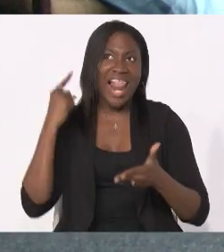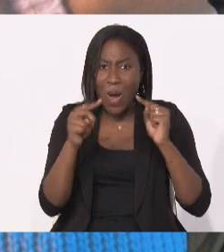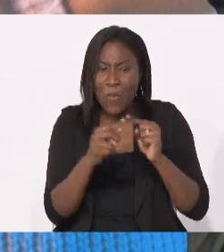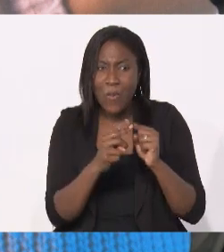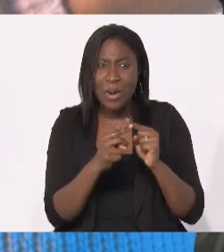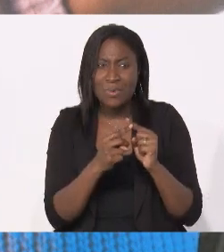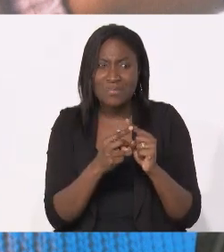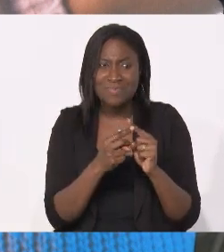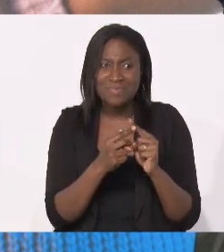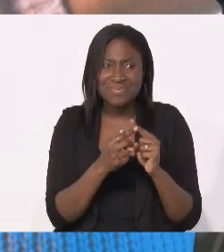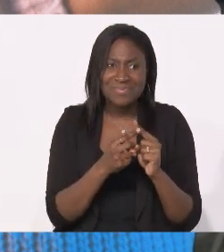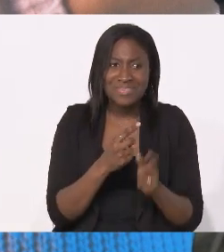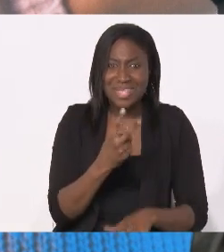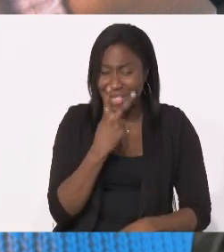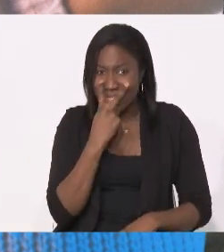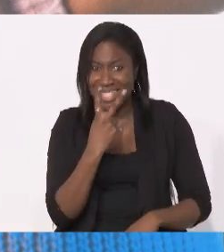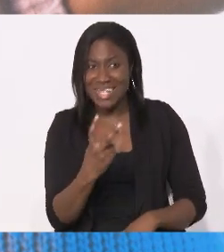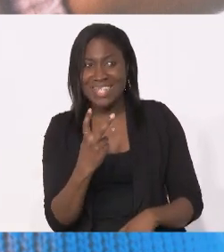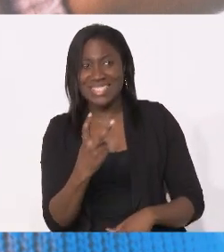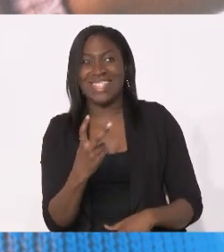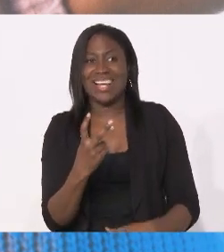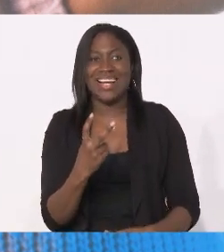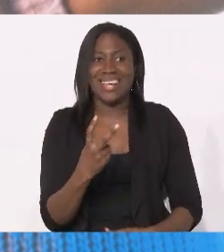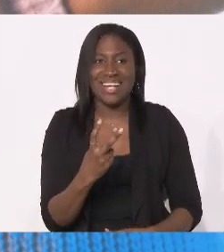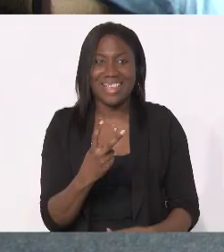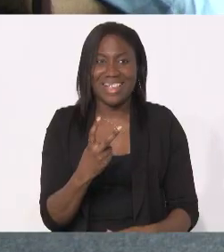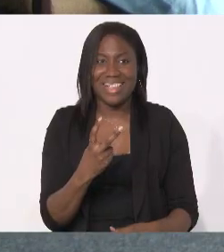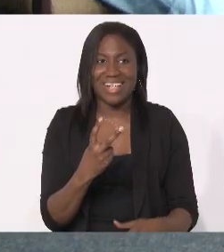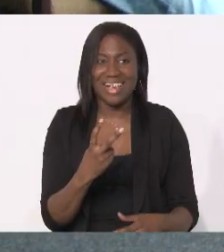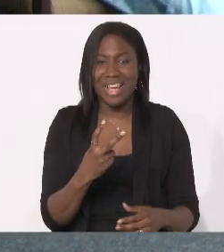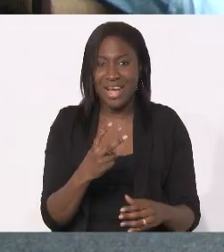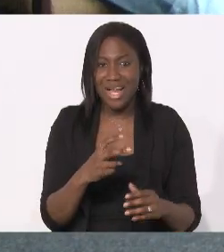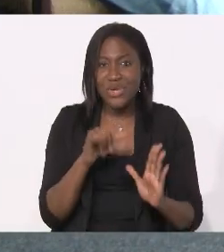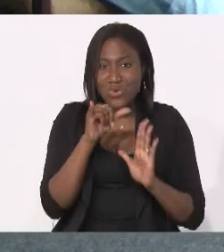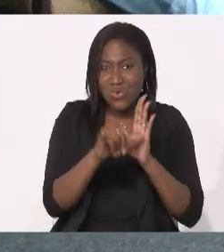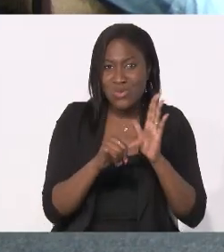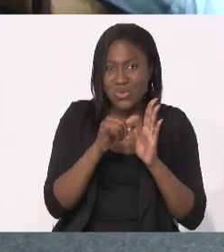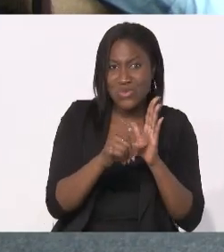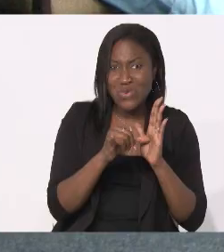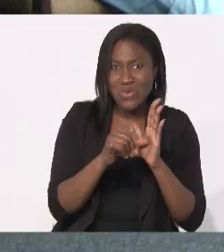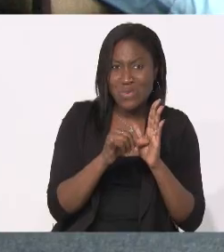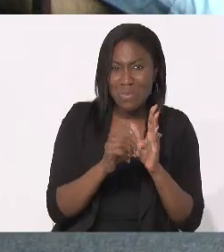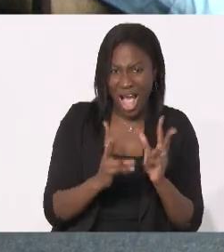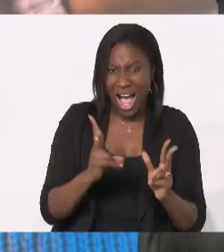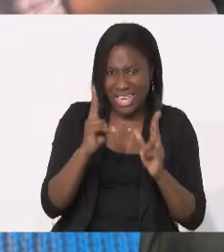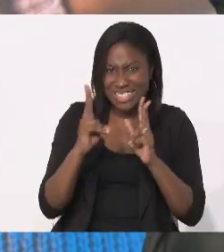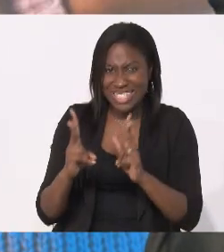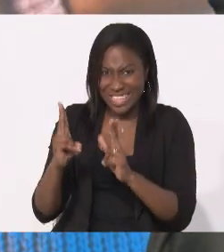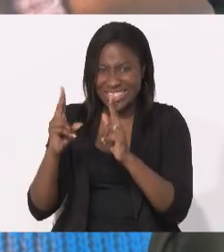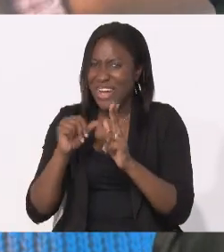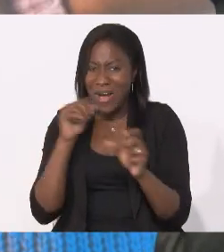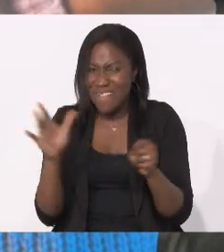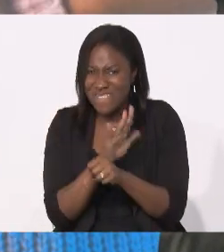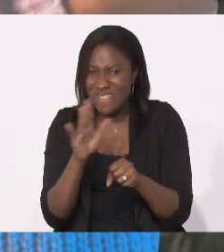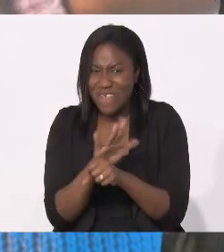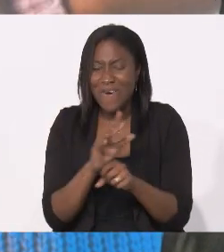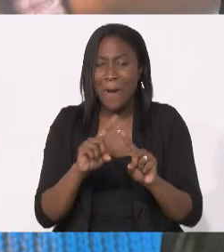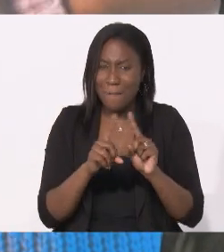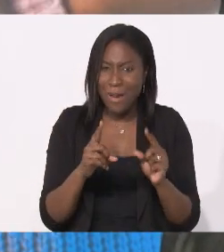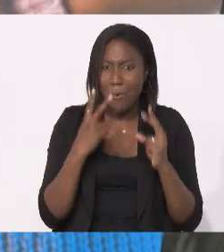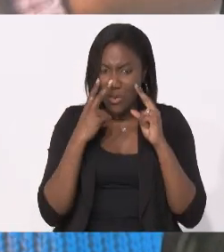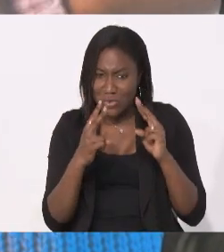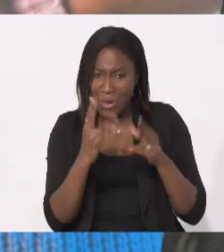Total? Total. Yes. That's Well, creative. which got cancelled, we postponed it. Actually, so as I'm So not a total cancellation. It's not